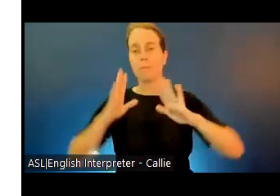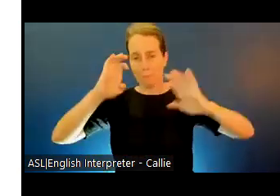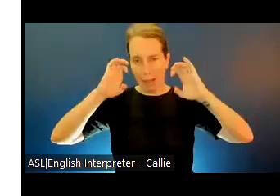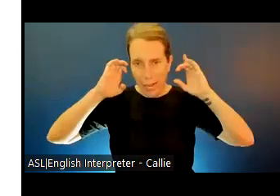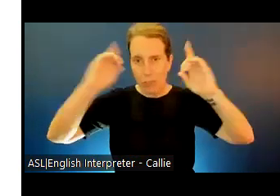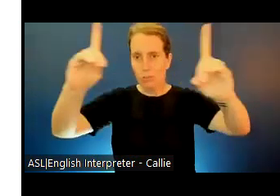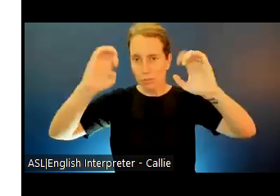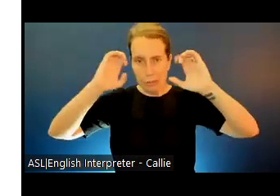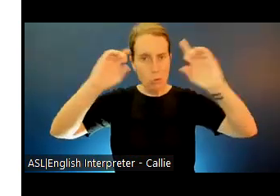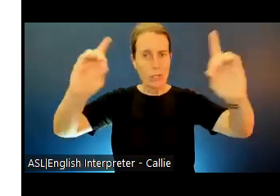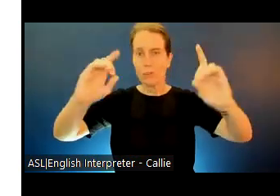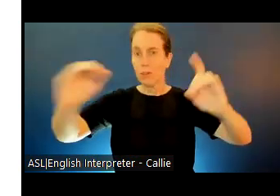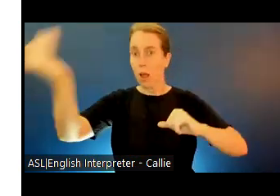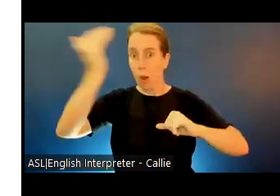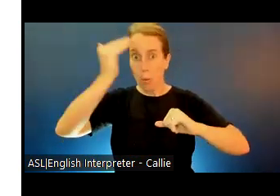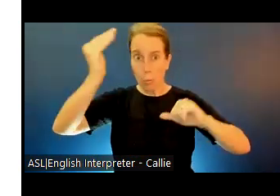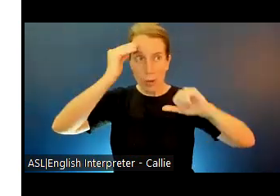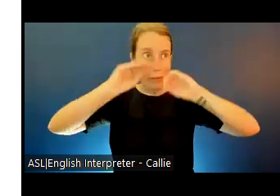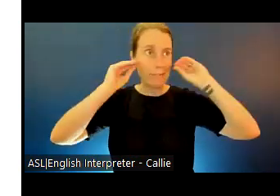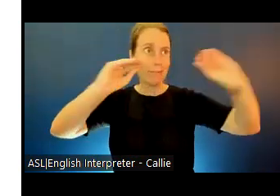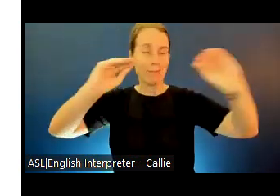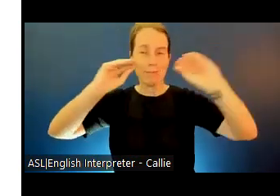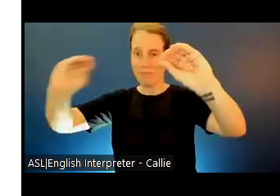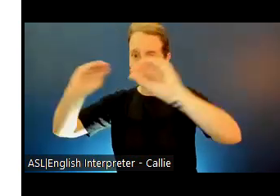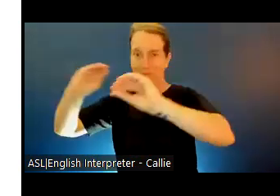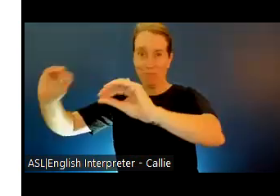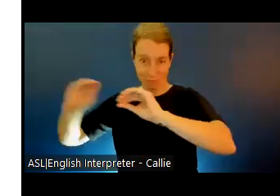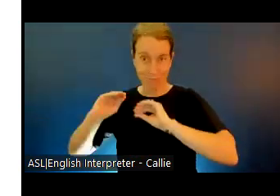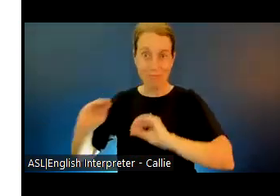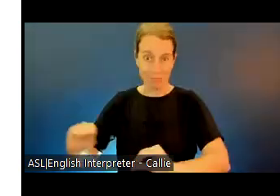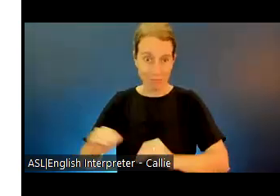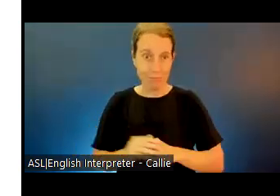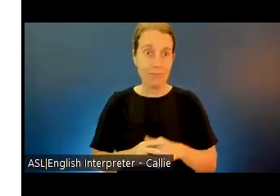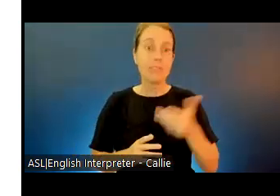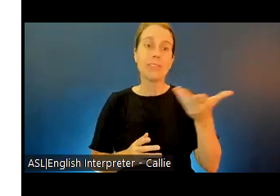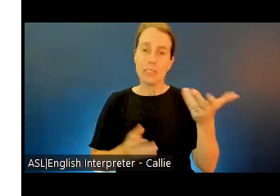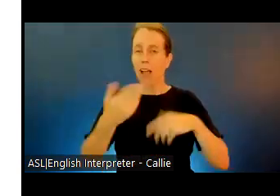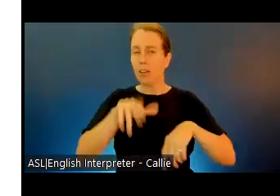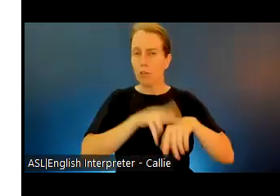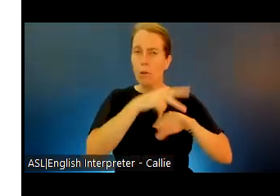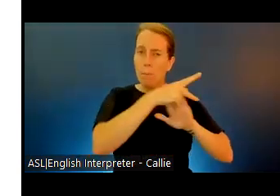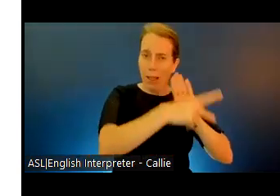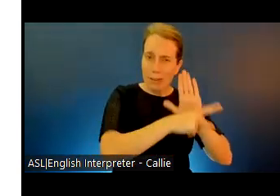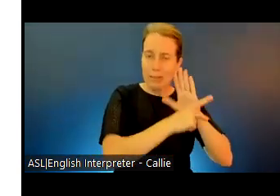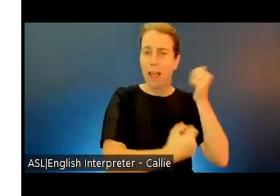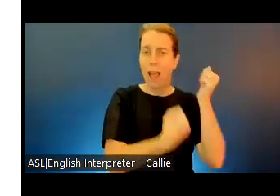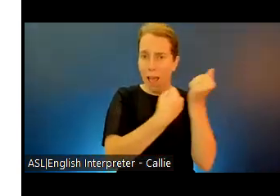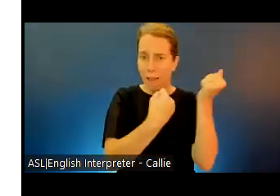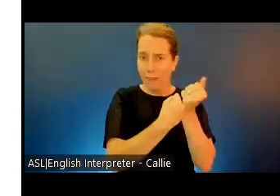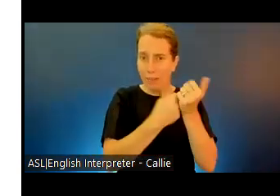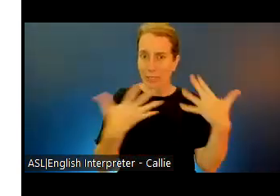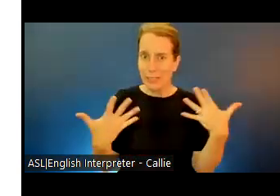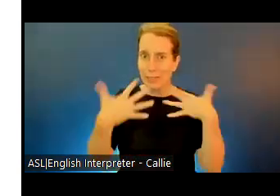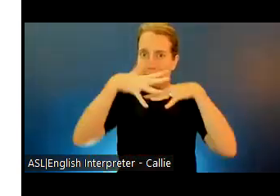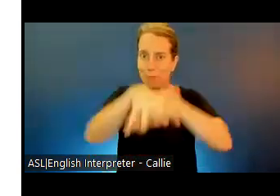awareness. And as you can see, our education and awareness overlaps with policy and advocacy. Key things that we're